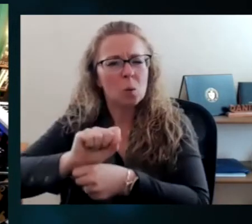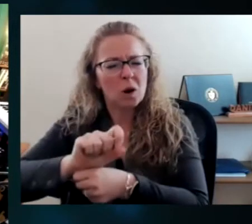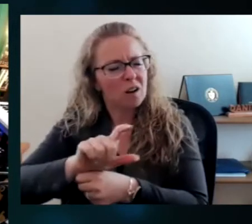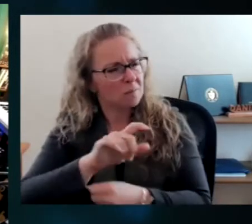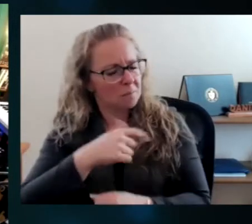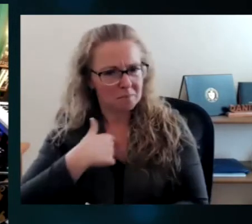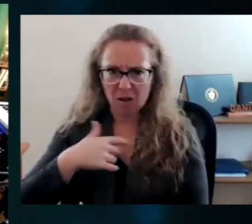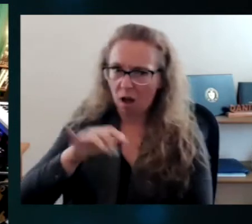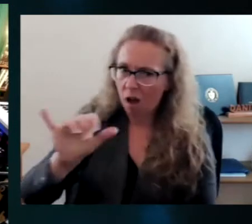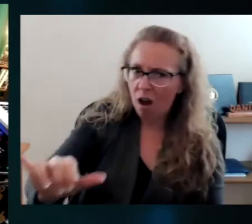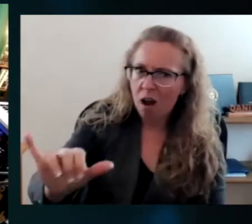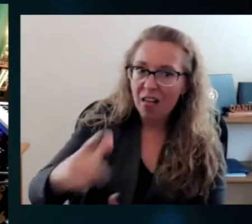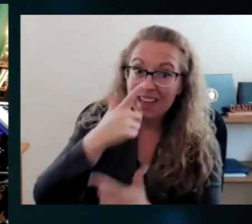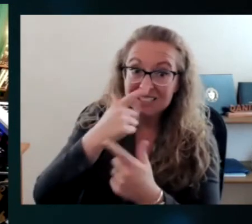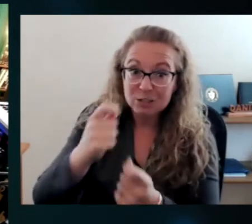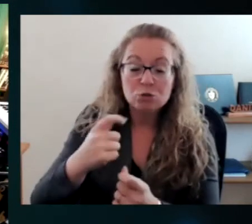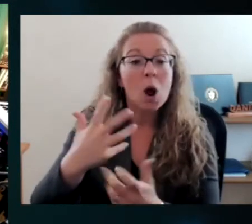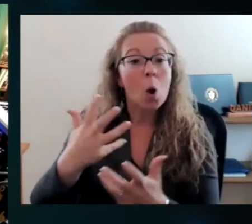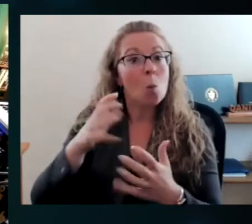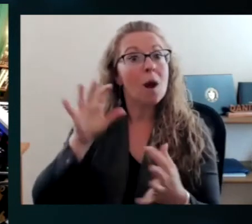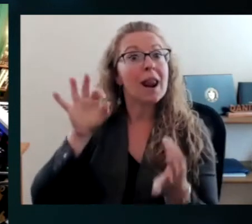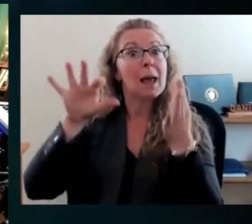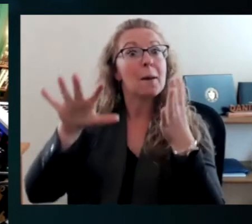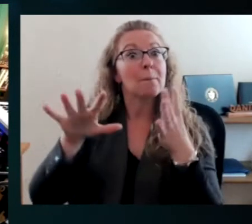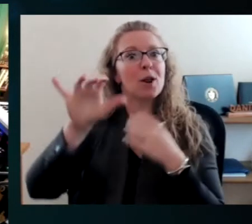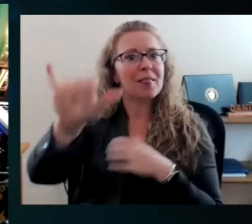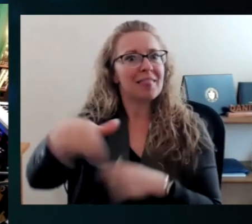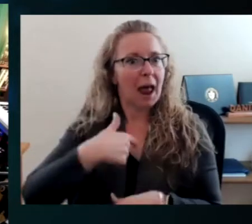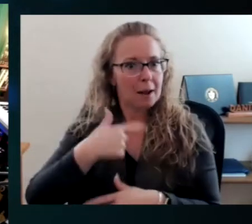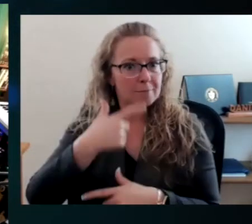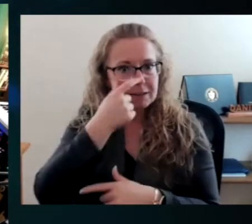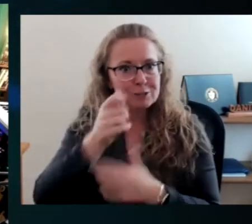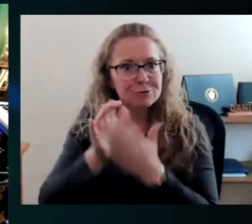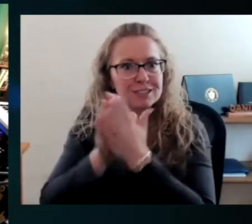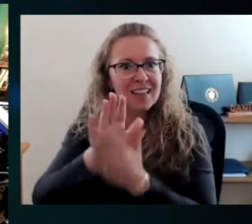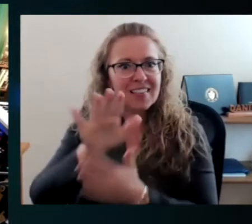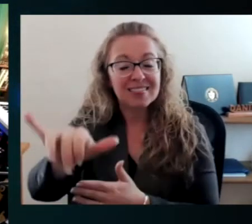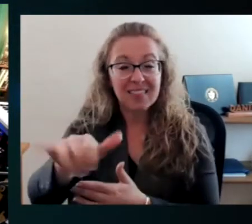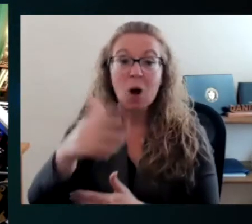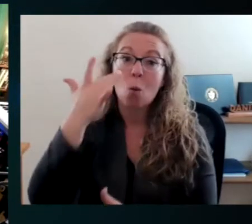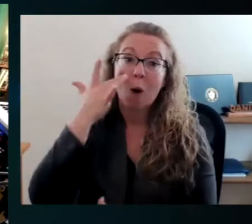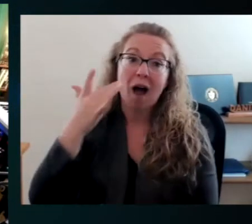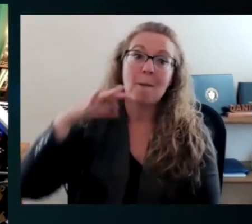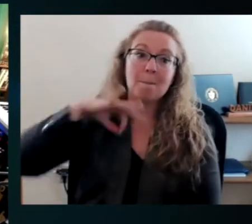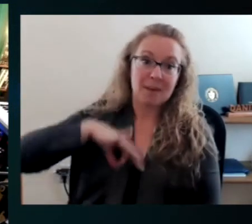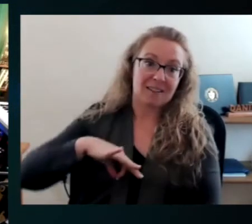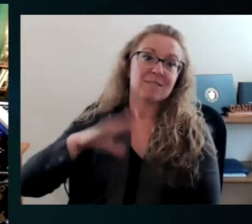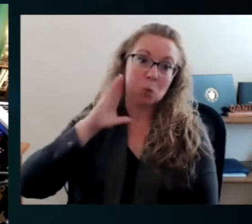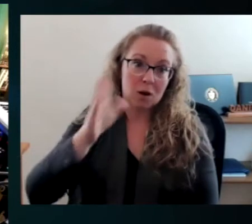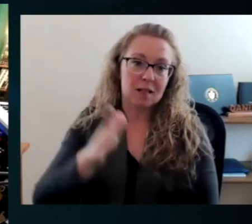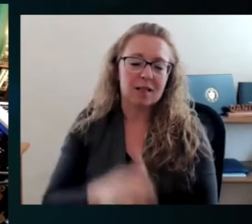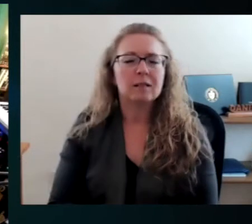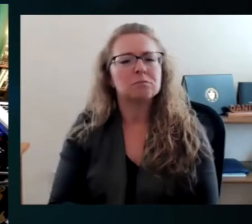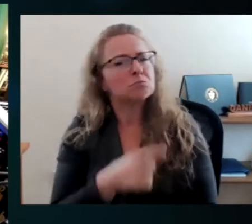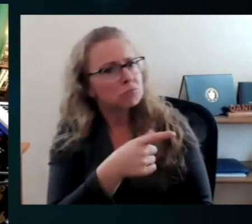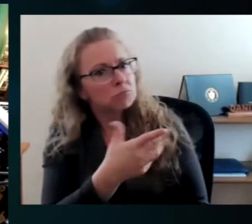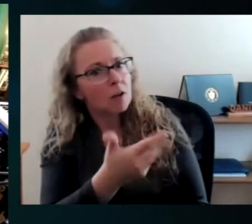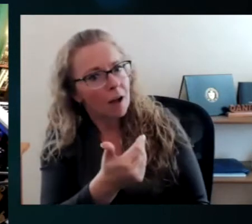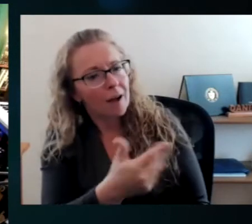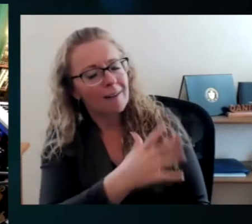I would like to have some input on that. I'm interested in that. I probably am going to benefit from that at some point. And she said, well, let me introduce you to the